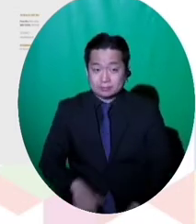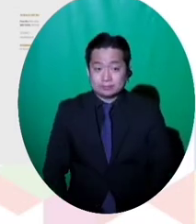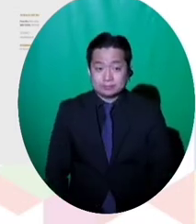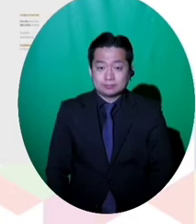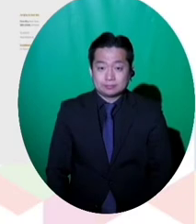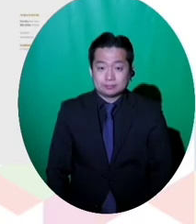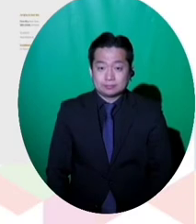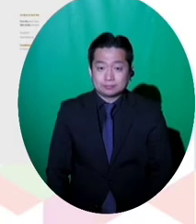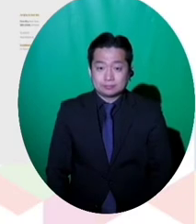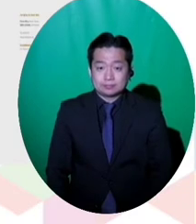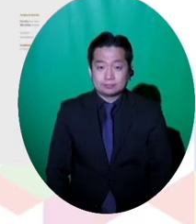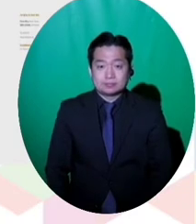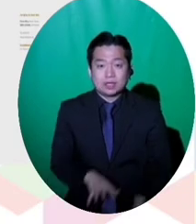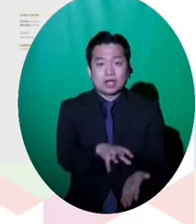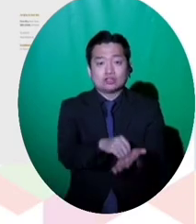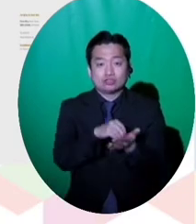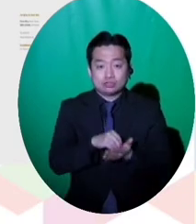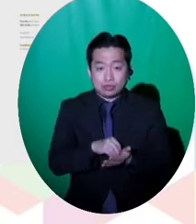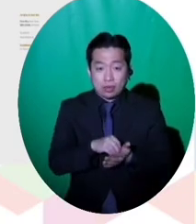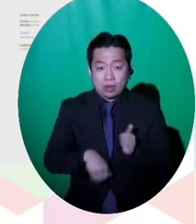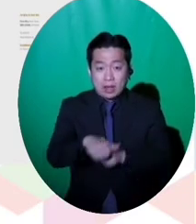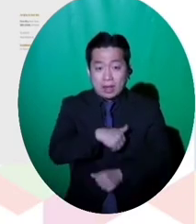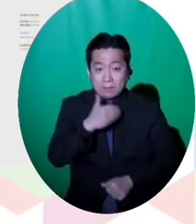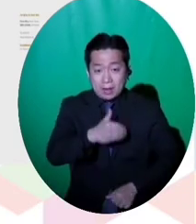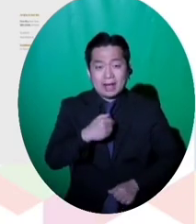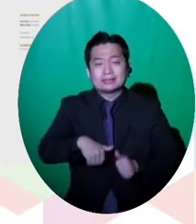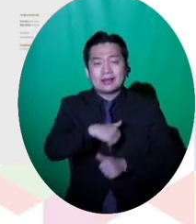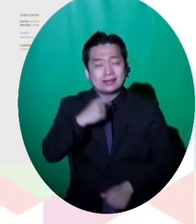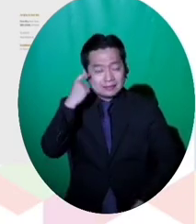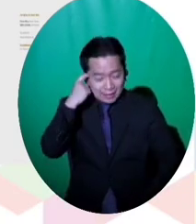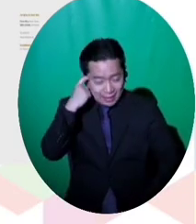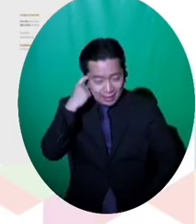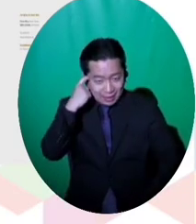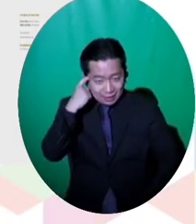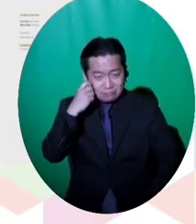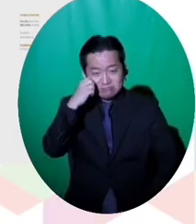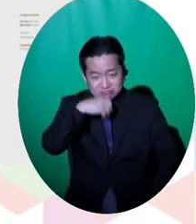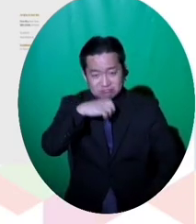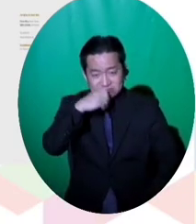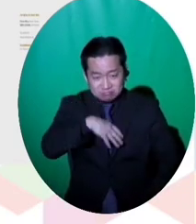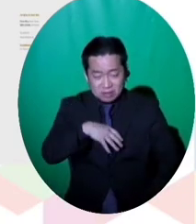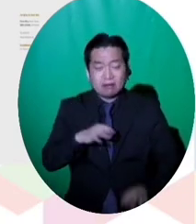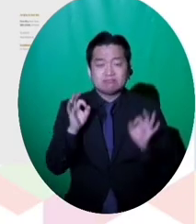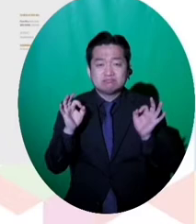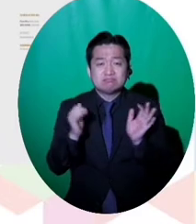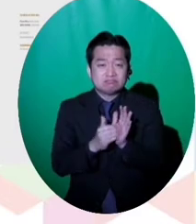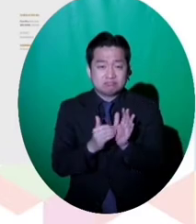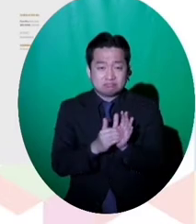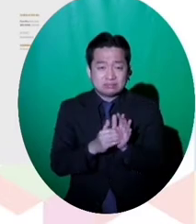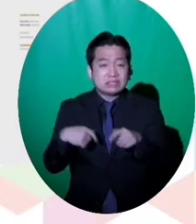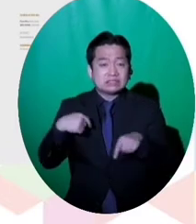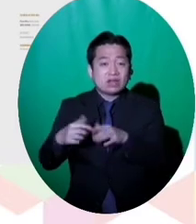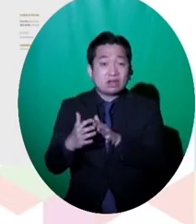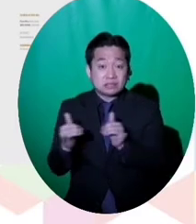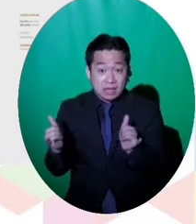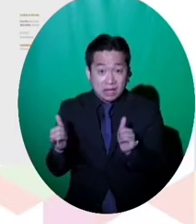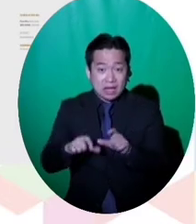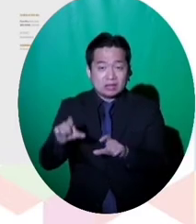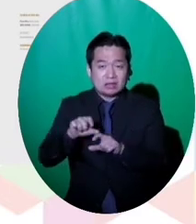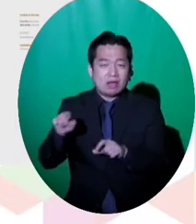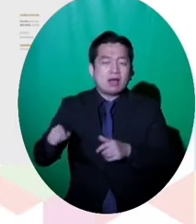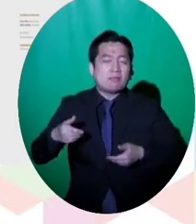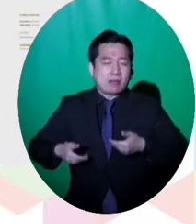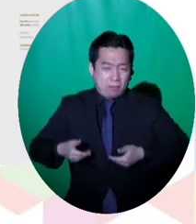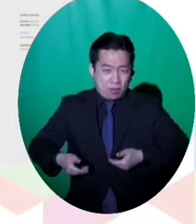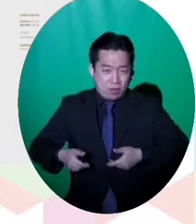agree implicitly with the argument that the political leaders have more important things to care about, and what they care about is